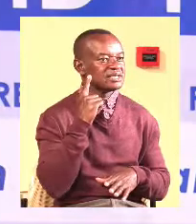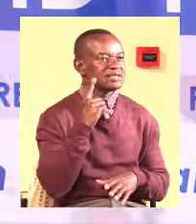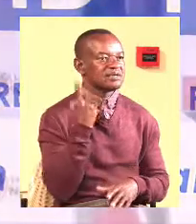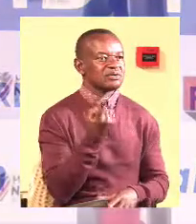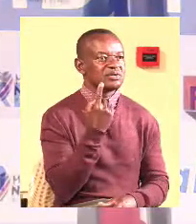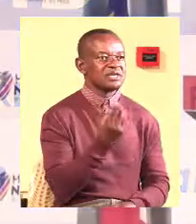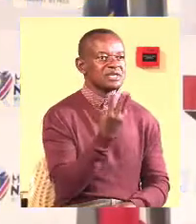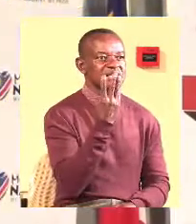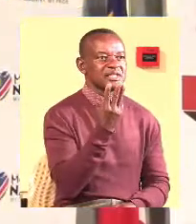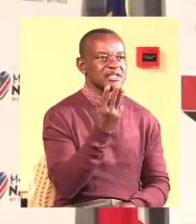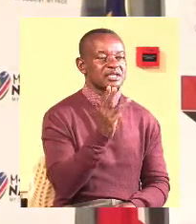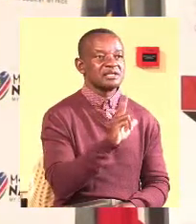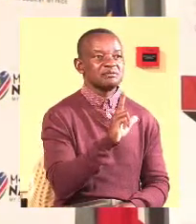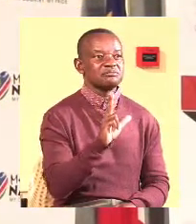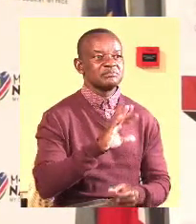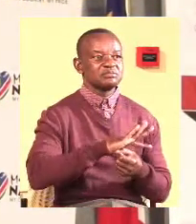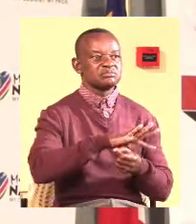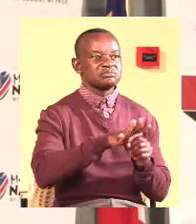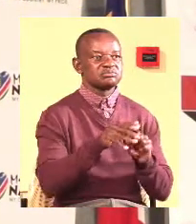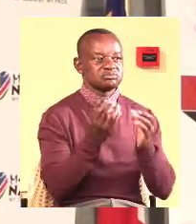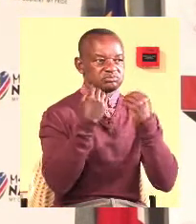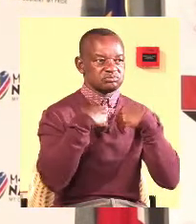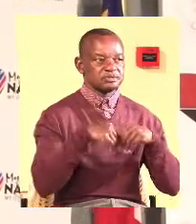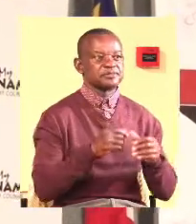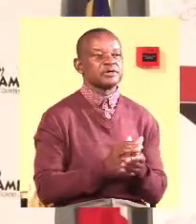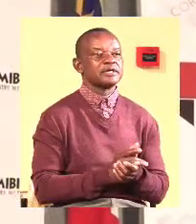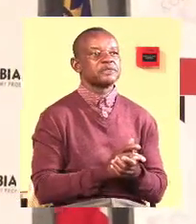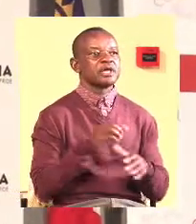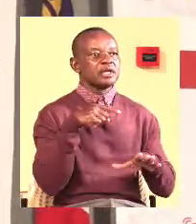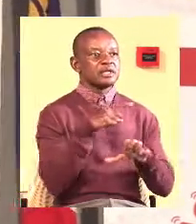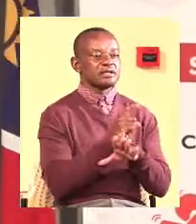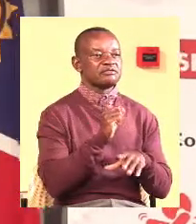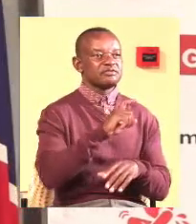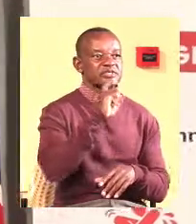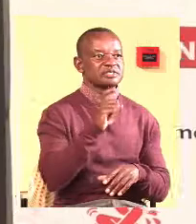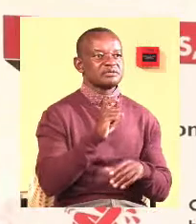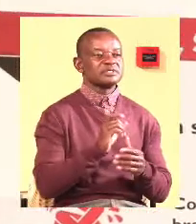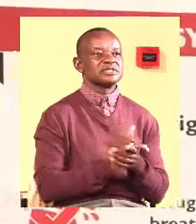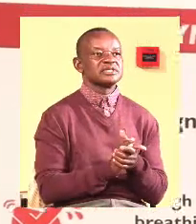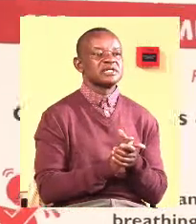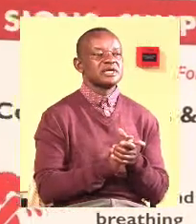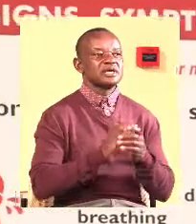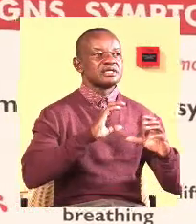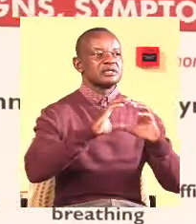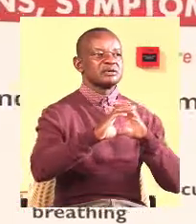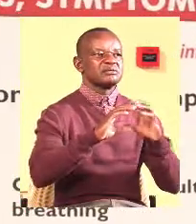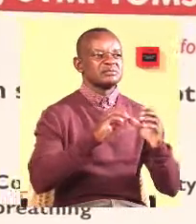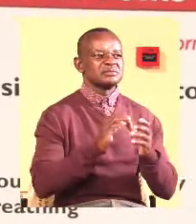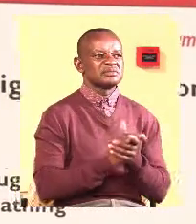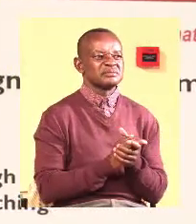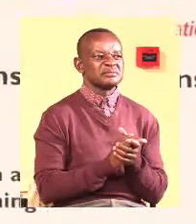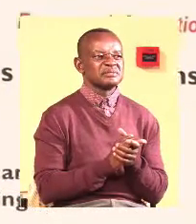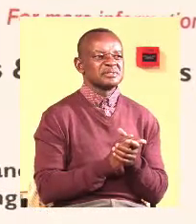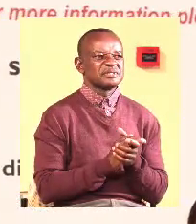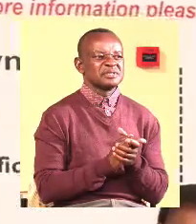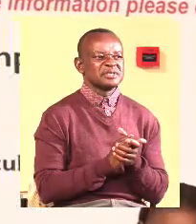Okay, first question on the communication. I'm not so sure as to who